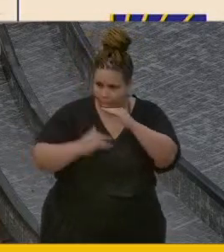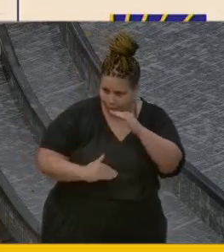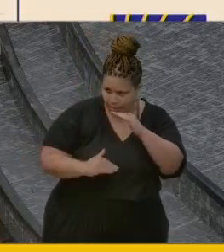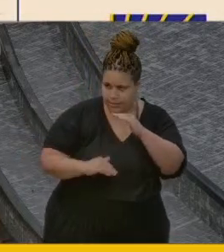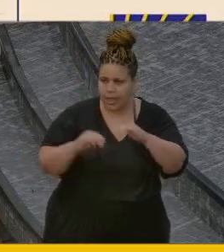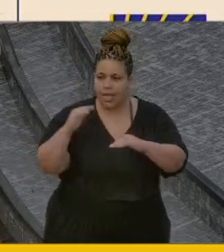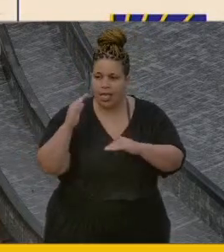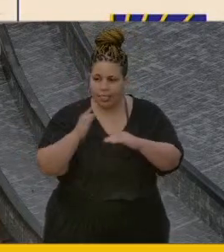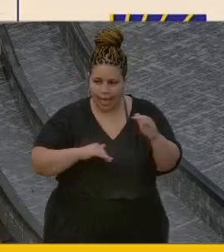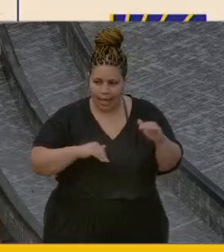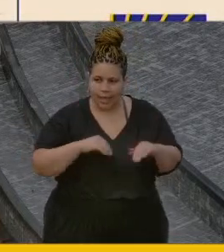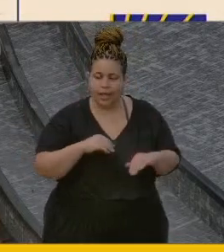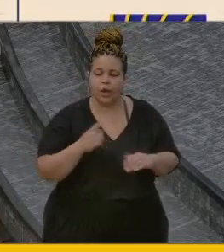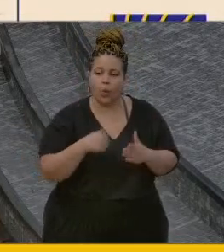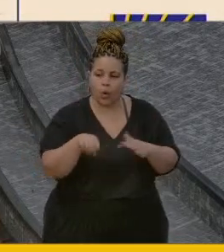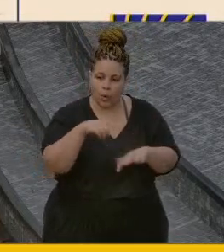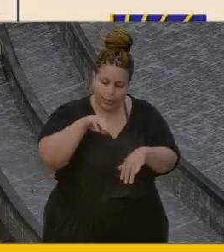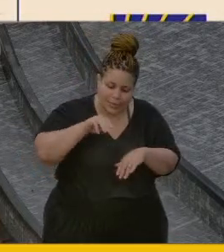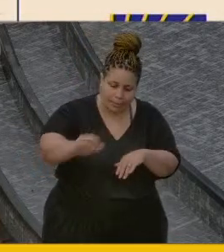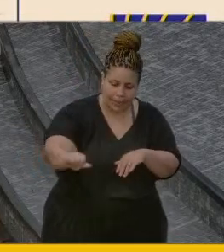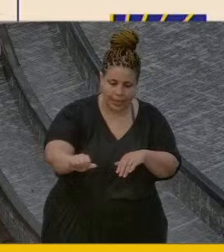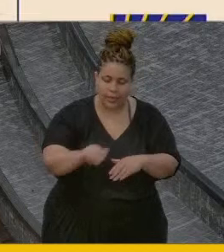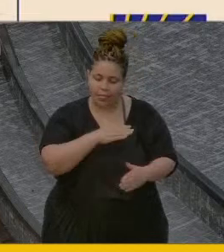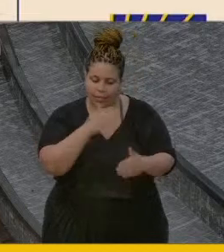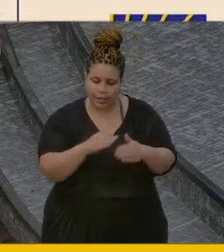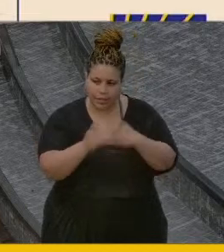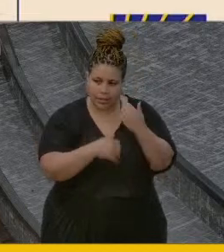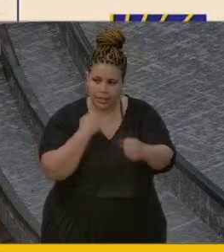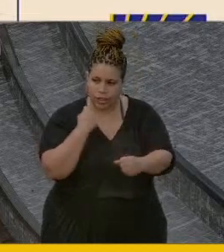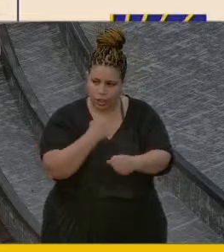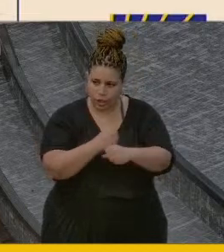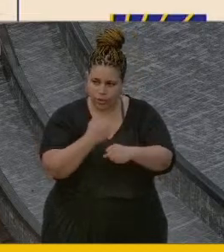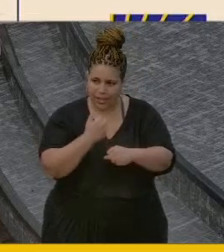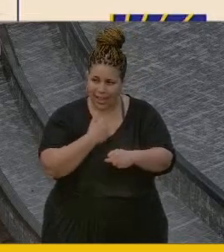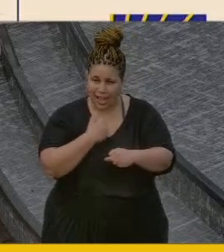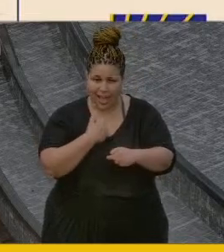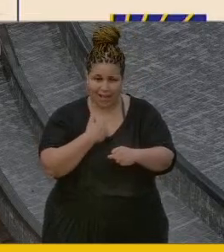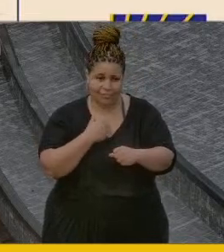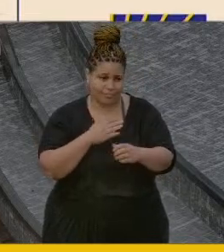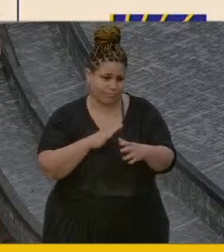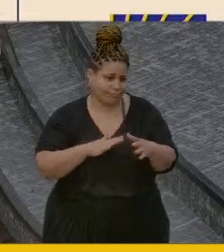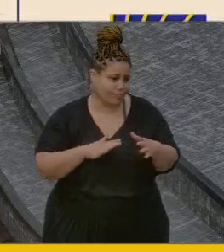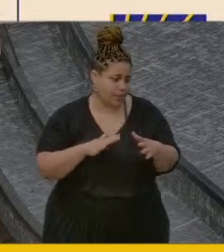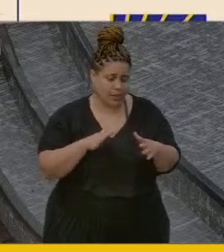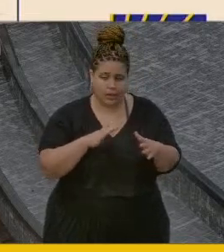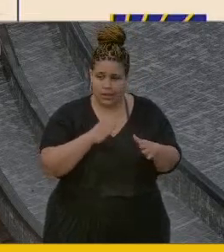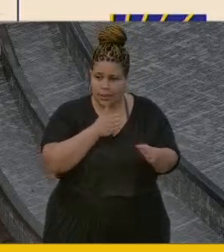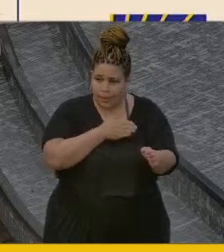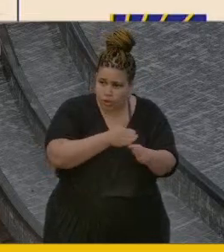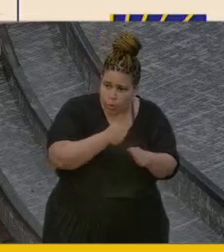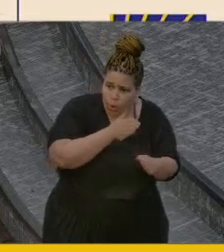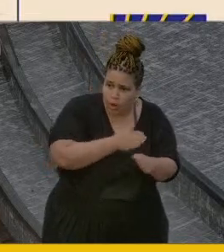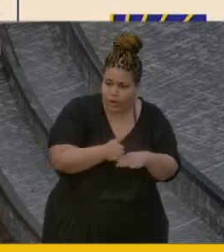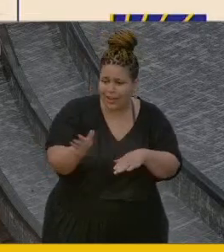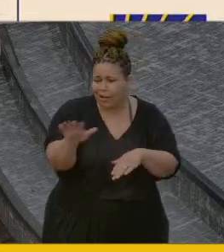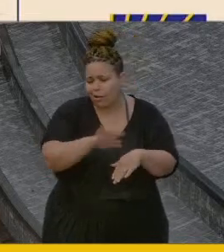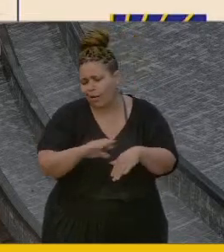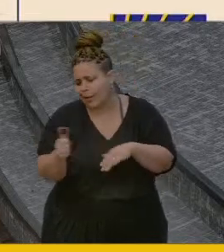spending. As of the end of the year, we have the vast majority of all expenses booked. We're looking at roughly $10